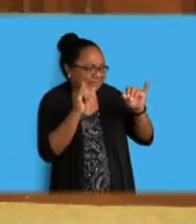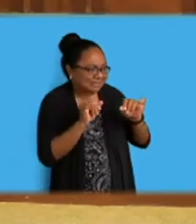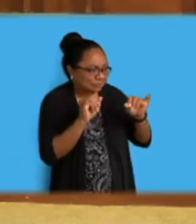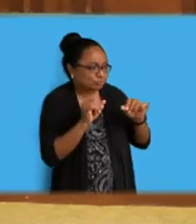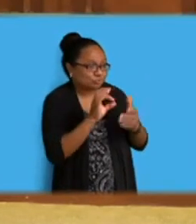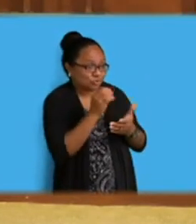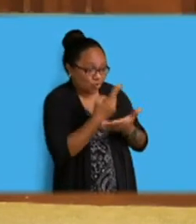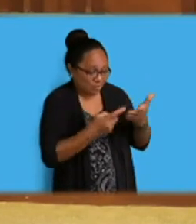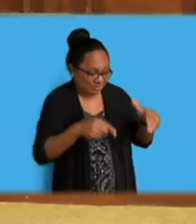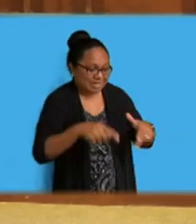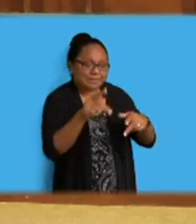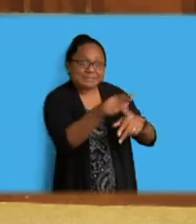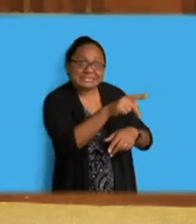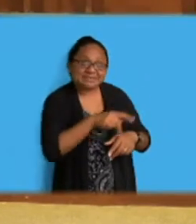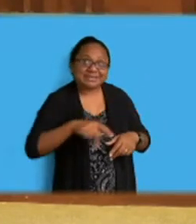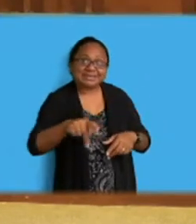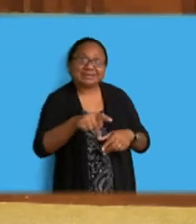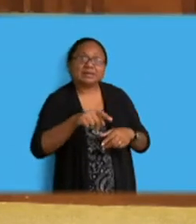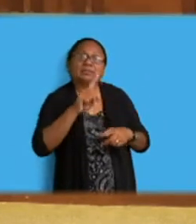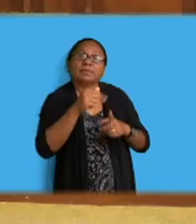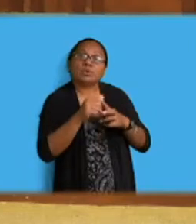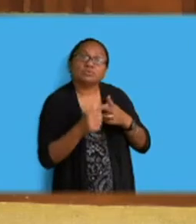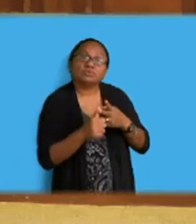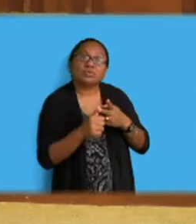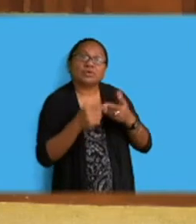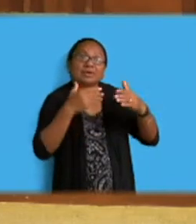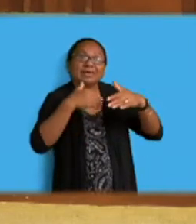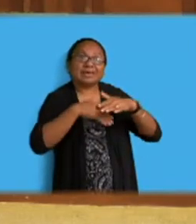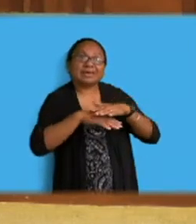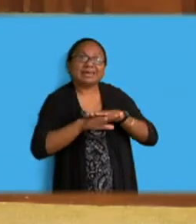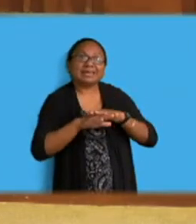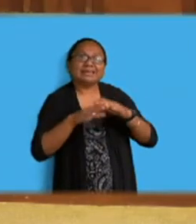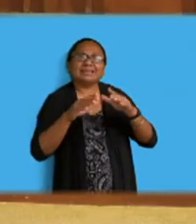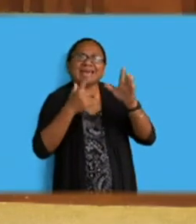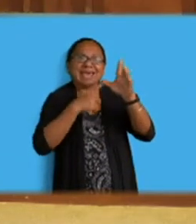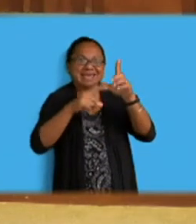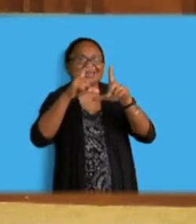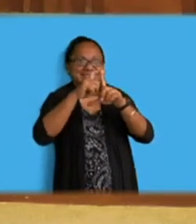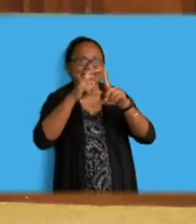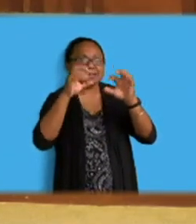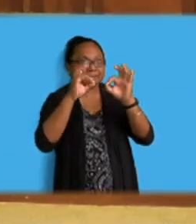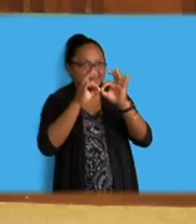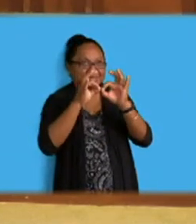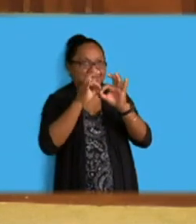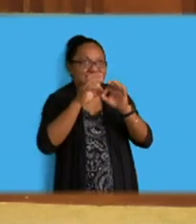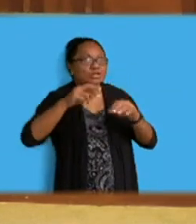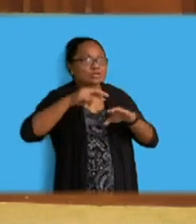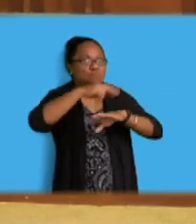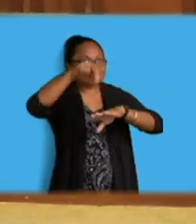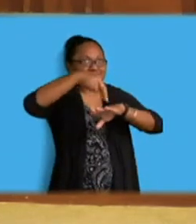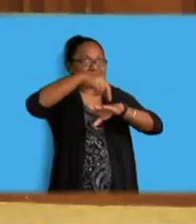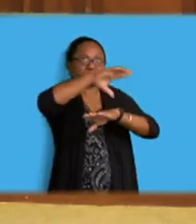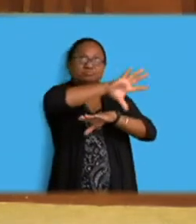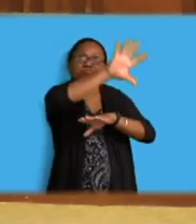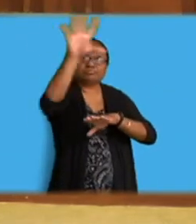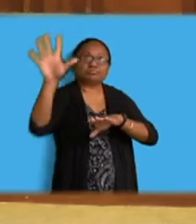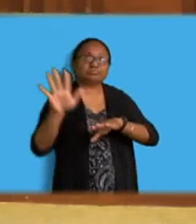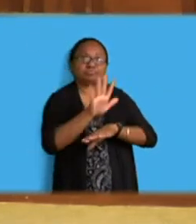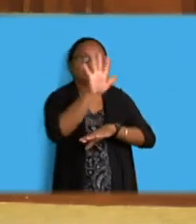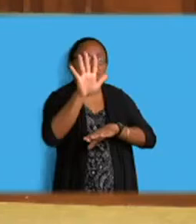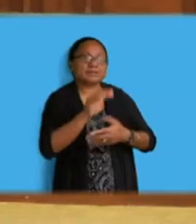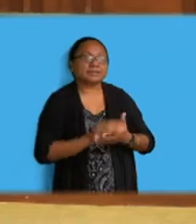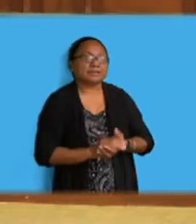within the Pacific region, but also within the wider ADB region. We also note, Honourable Deputy